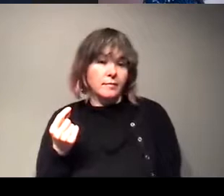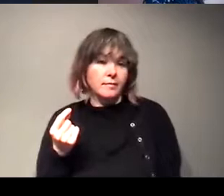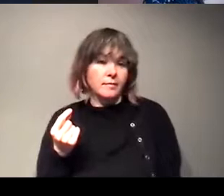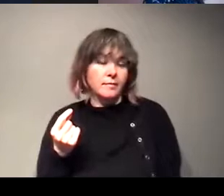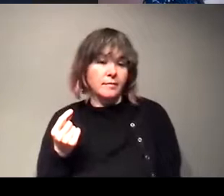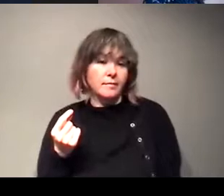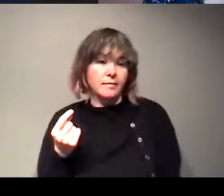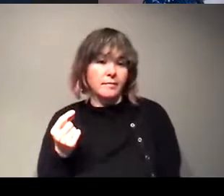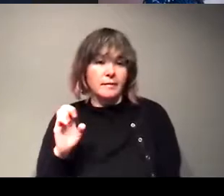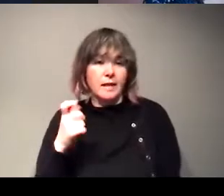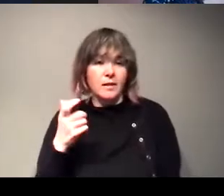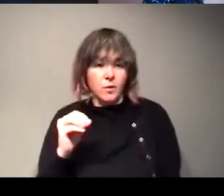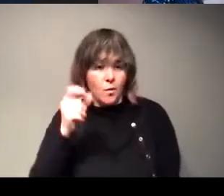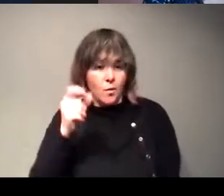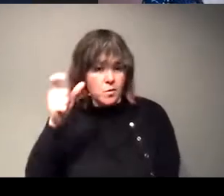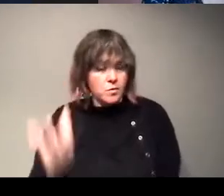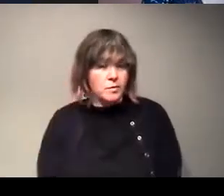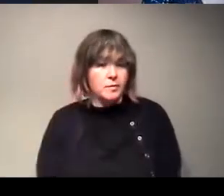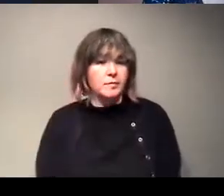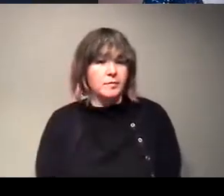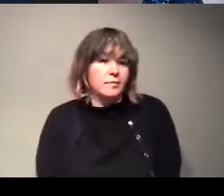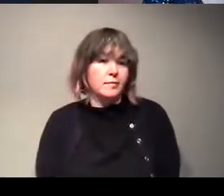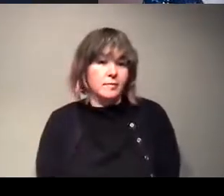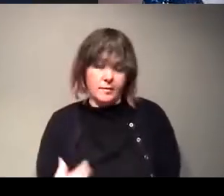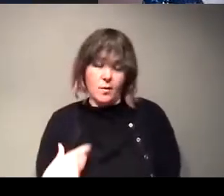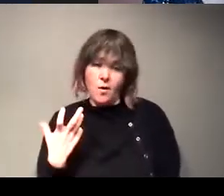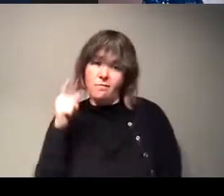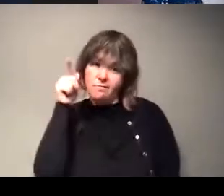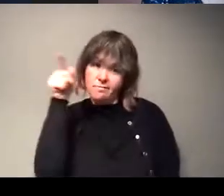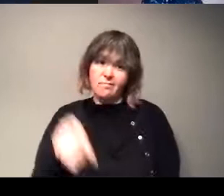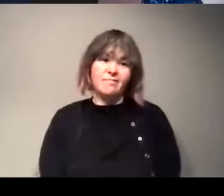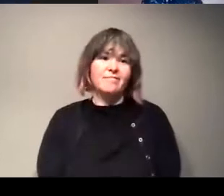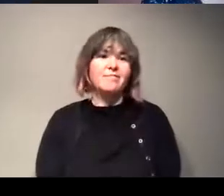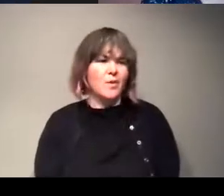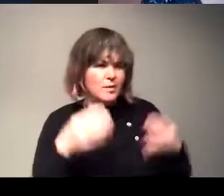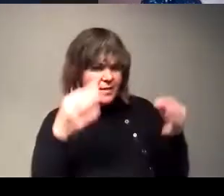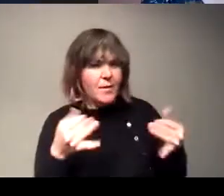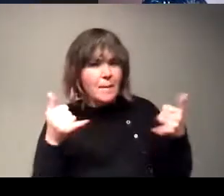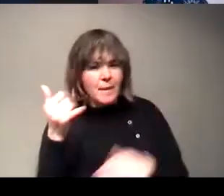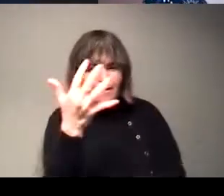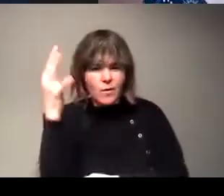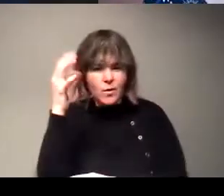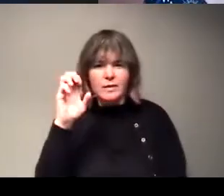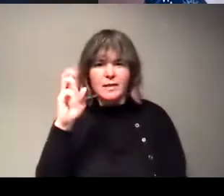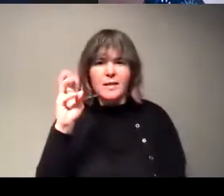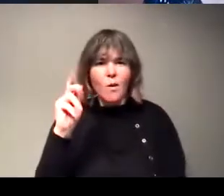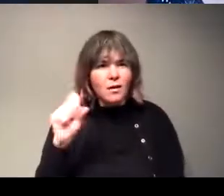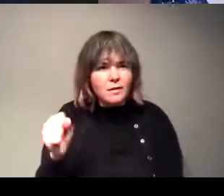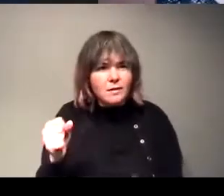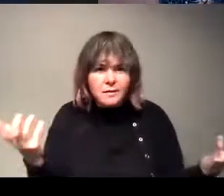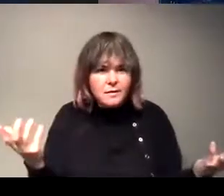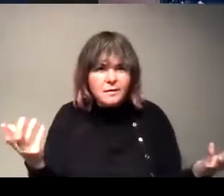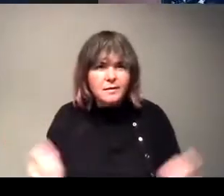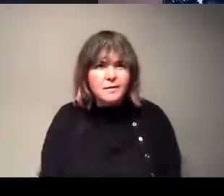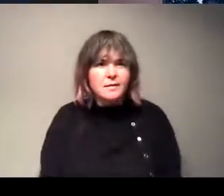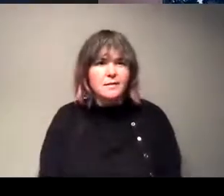really neat exomoon. And that's where I'd want to be. Yeah, absolutely. To play in the forest with Ewoks. Like, what more could you want? I mean, I don't